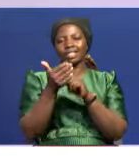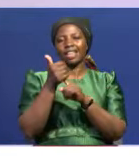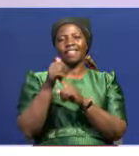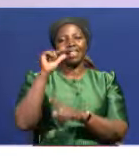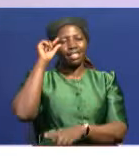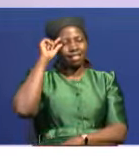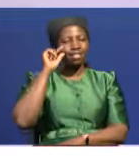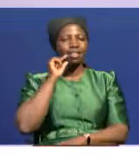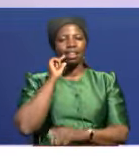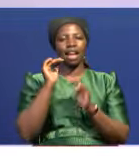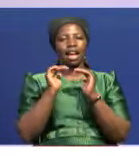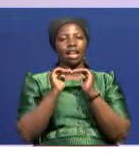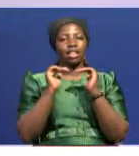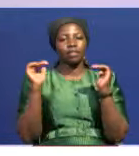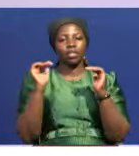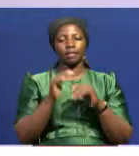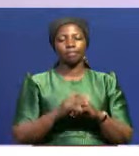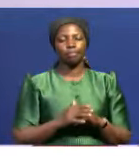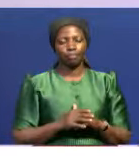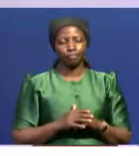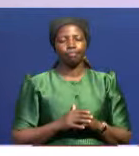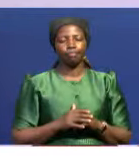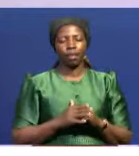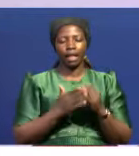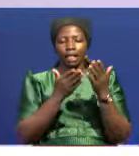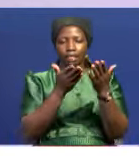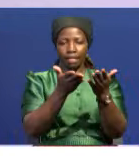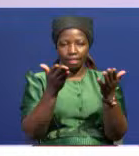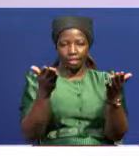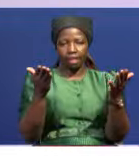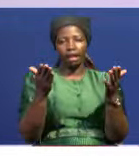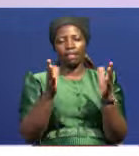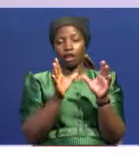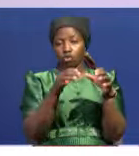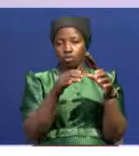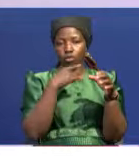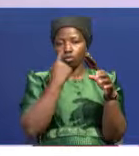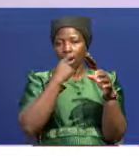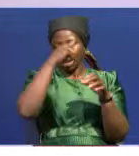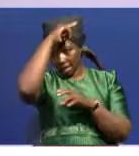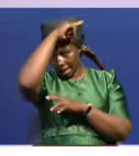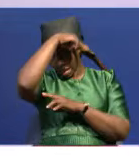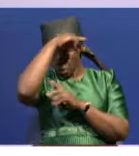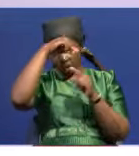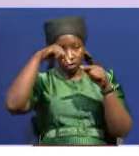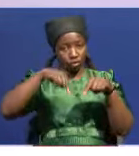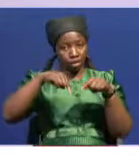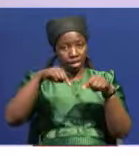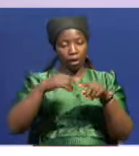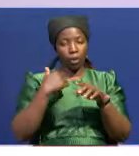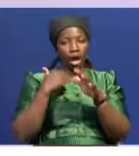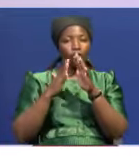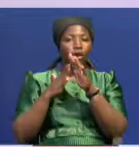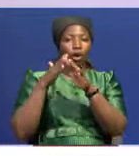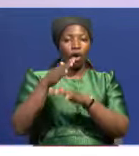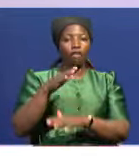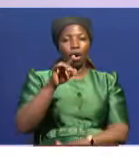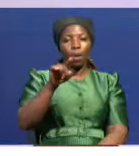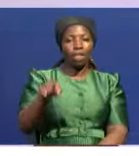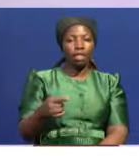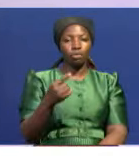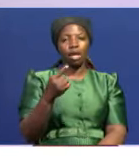equity. In our midst, graduating today are more than